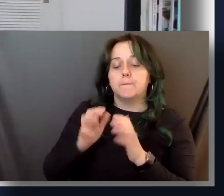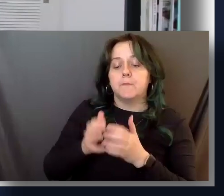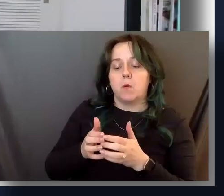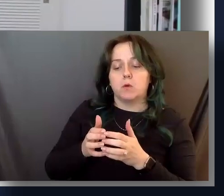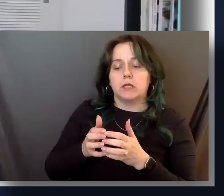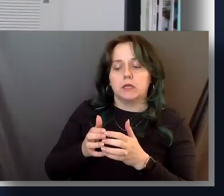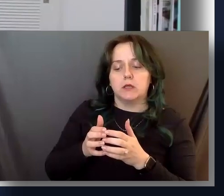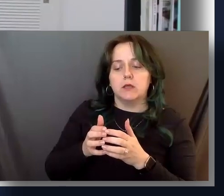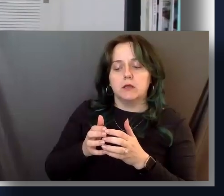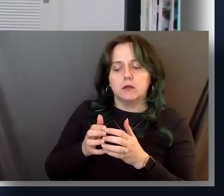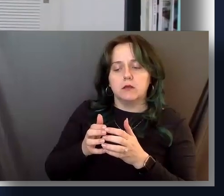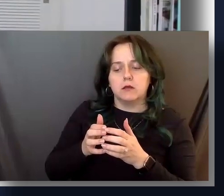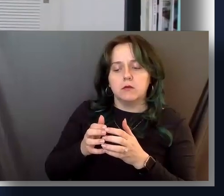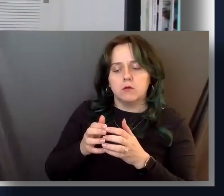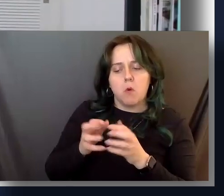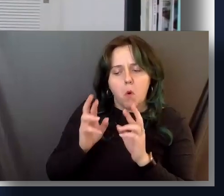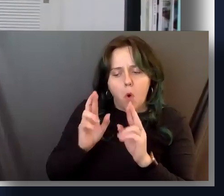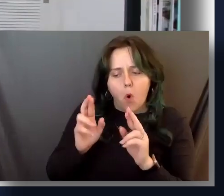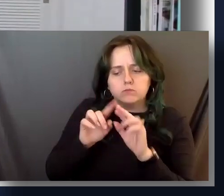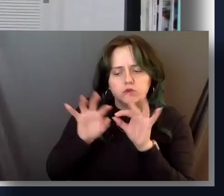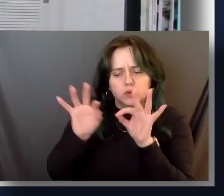that this